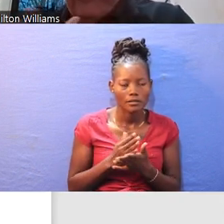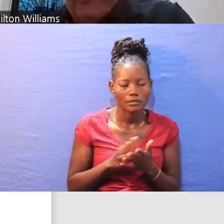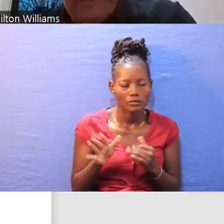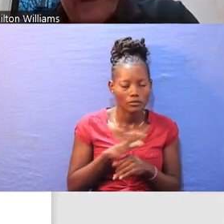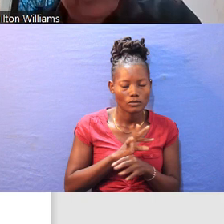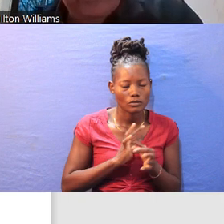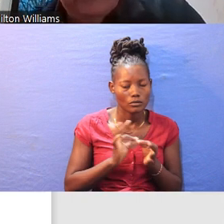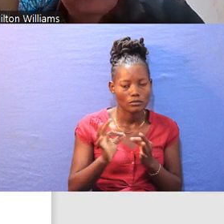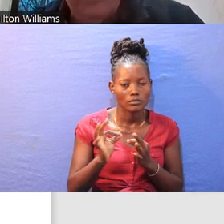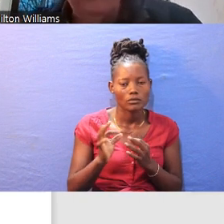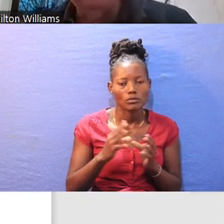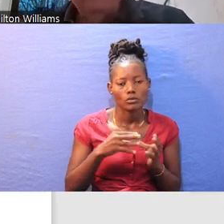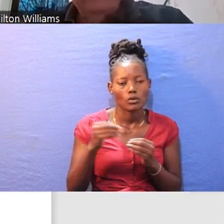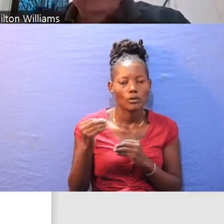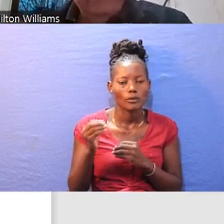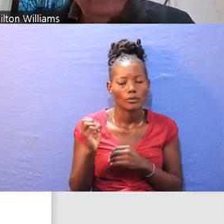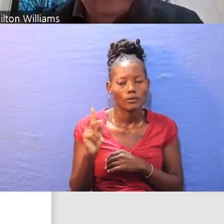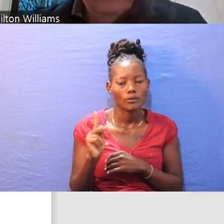right, you're at full speed, you hit it and you go.